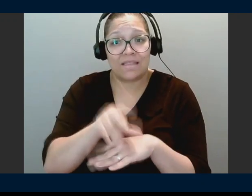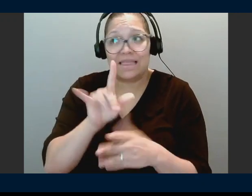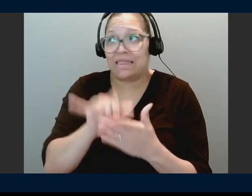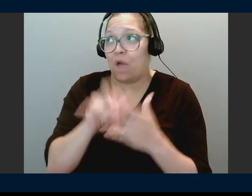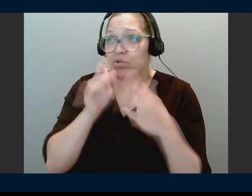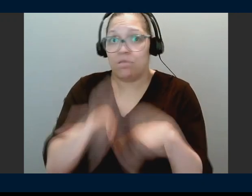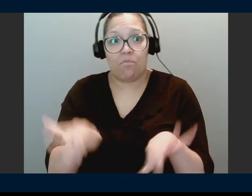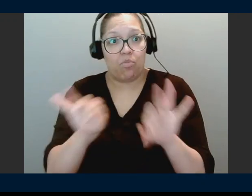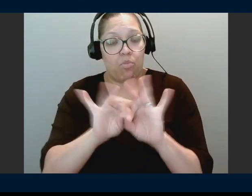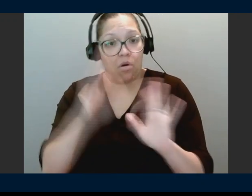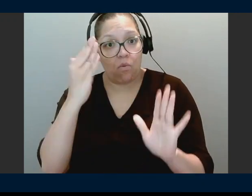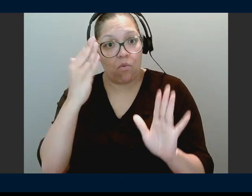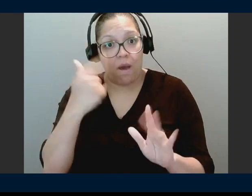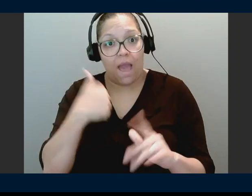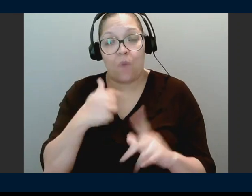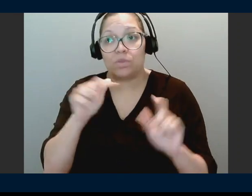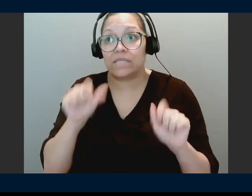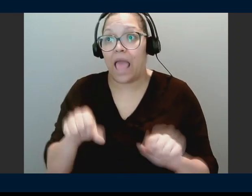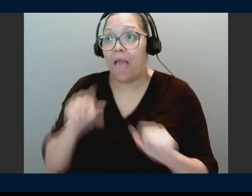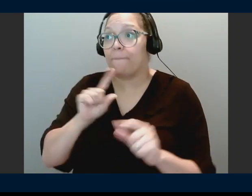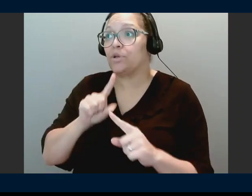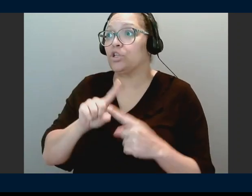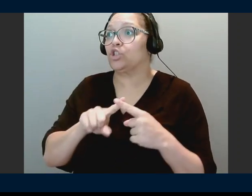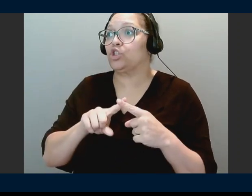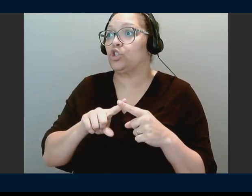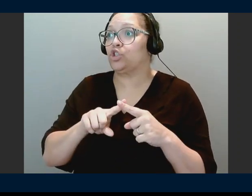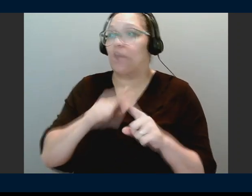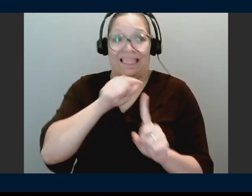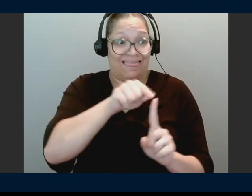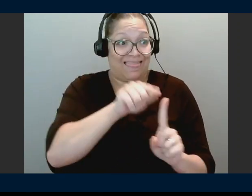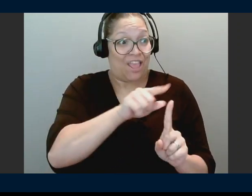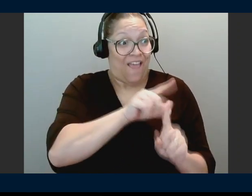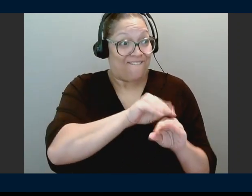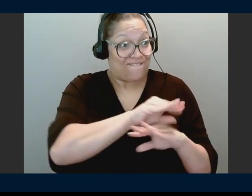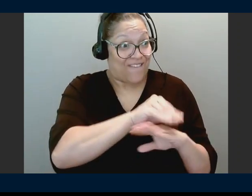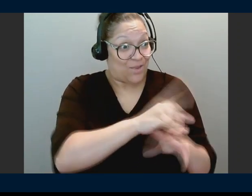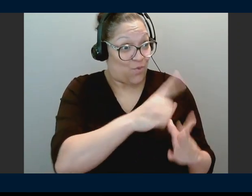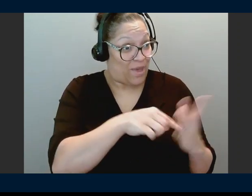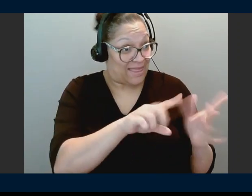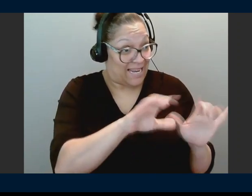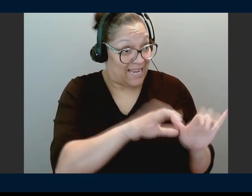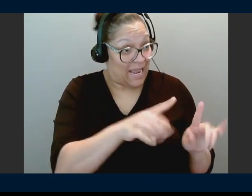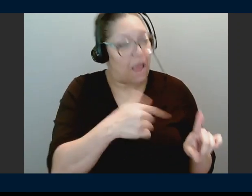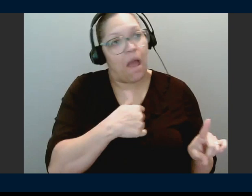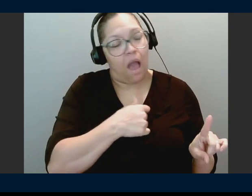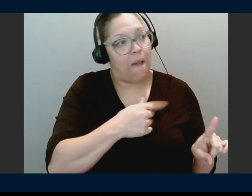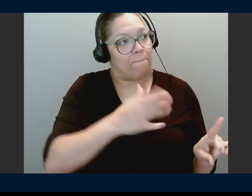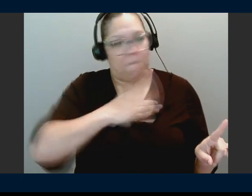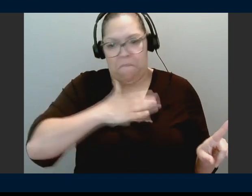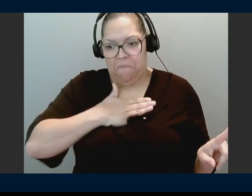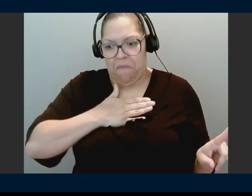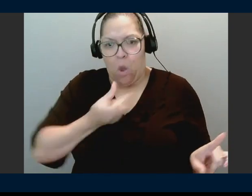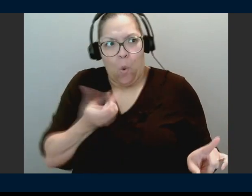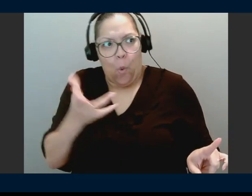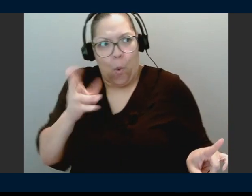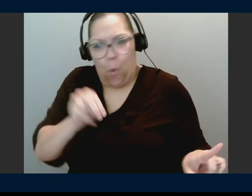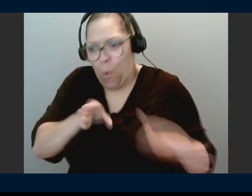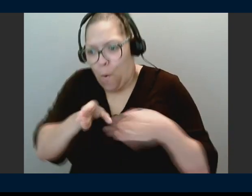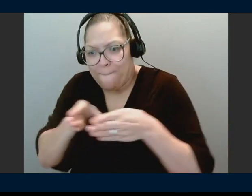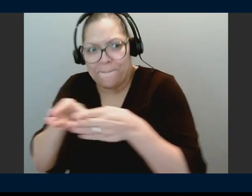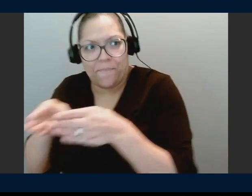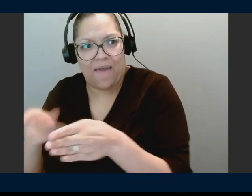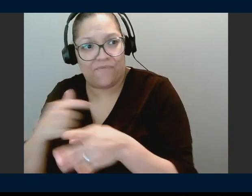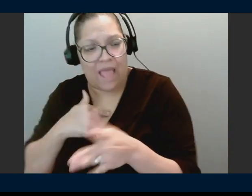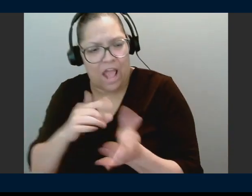allowed me to branch out from beyond what my advisor did and kind of start my own research path. I took advantage of that and kind of built